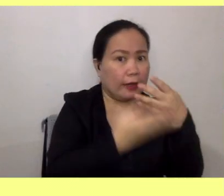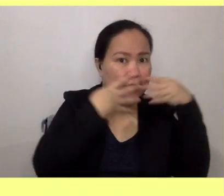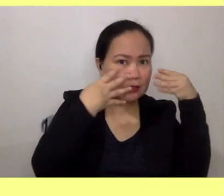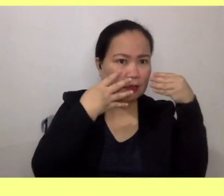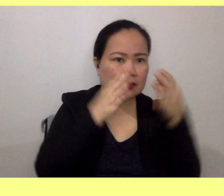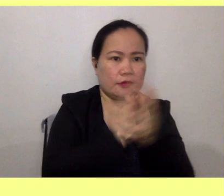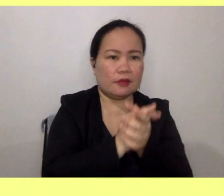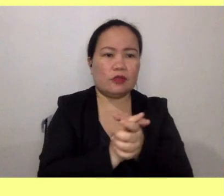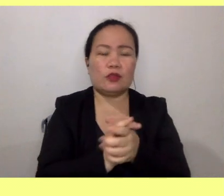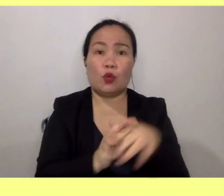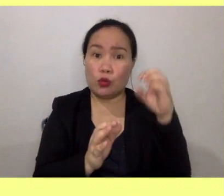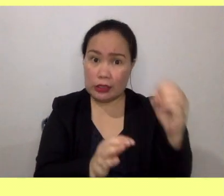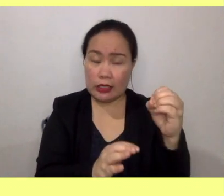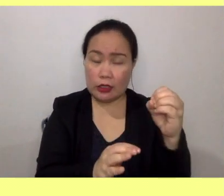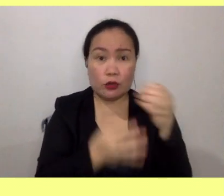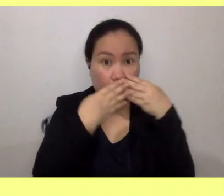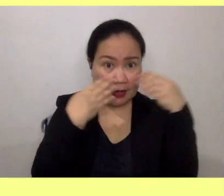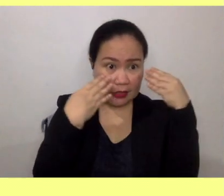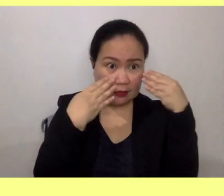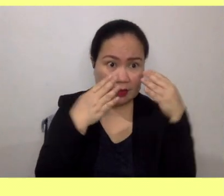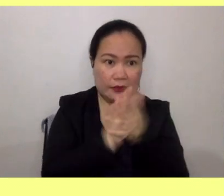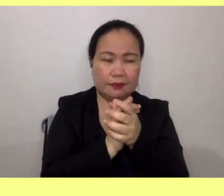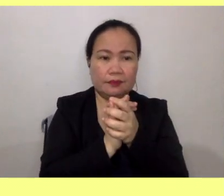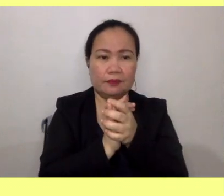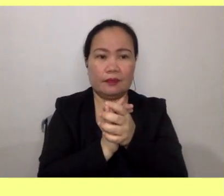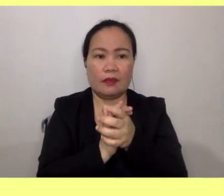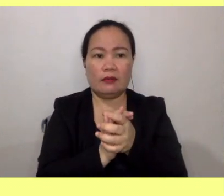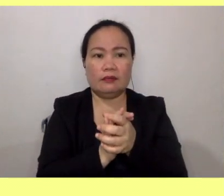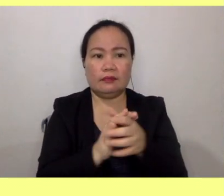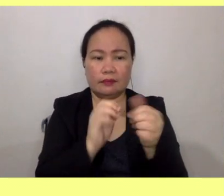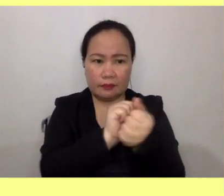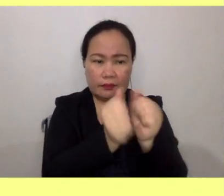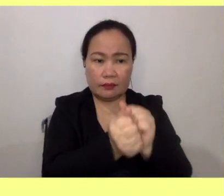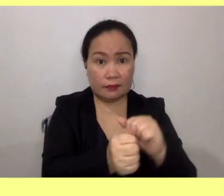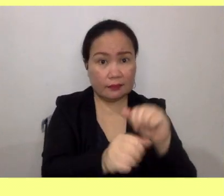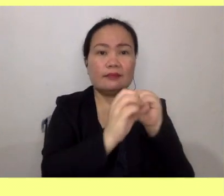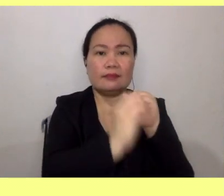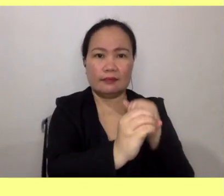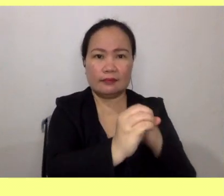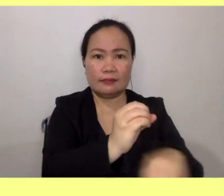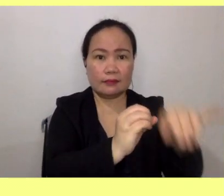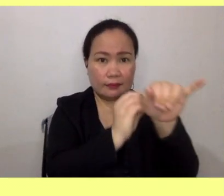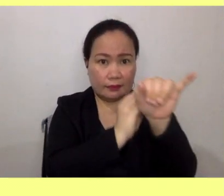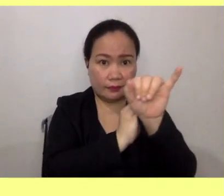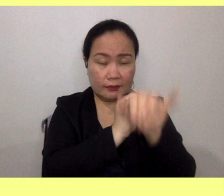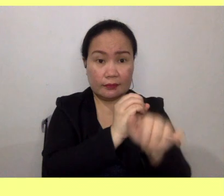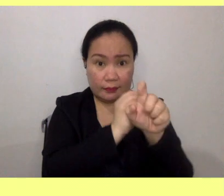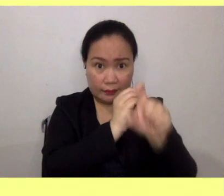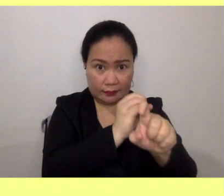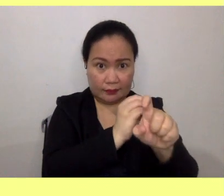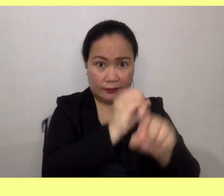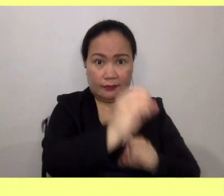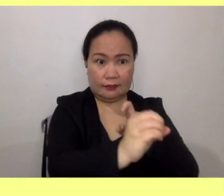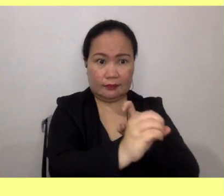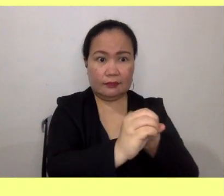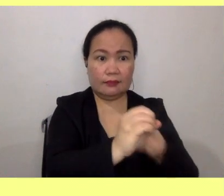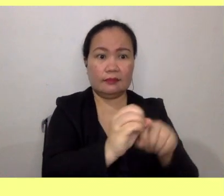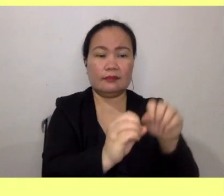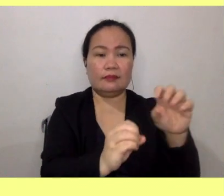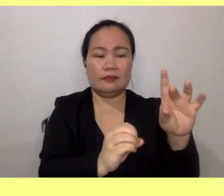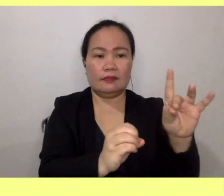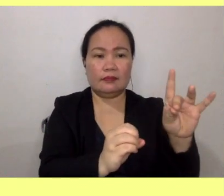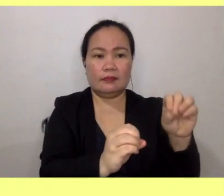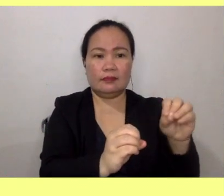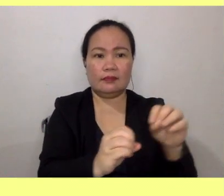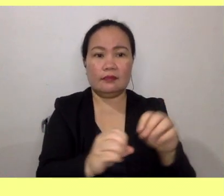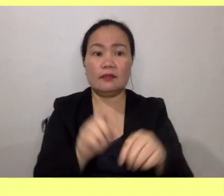natin. So, isa-substitute natin yung 0 doon sa ating X. Okay, substitute natin yung 0 doon sa X. So,